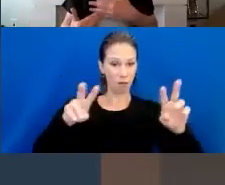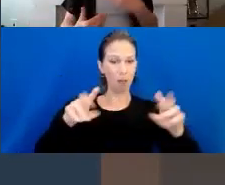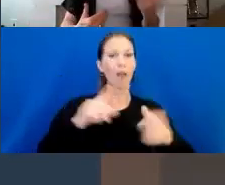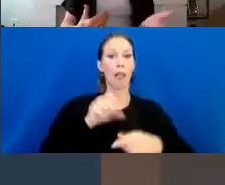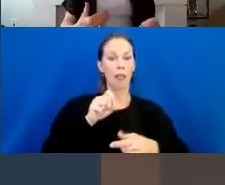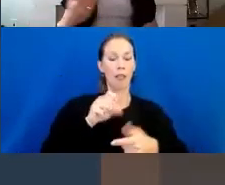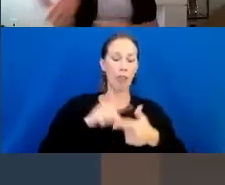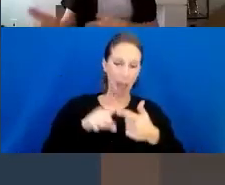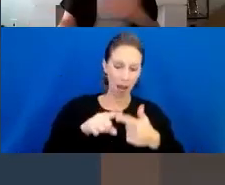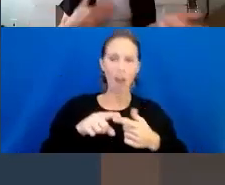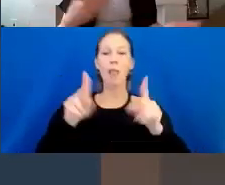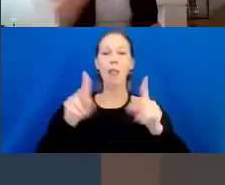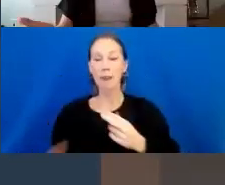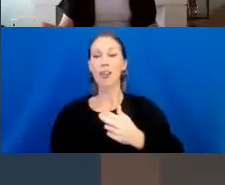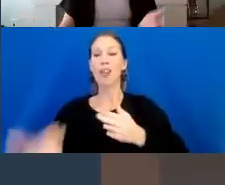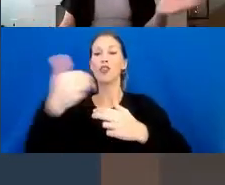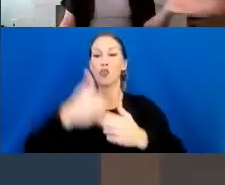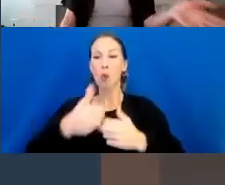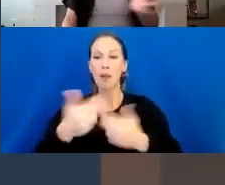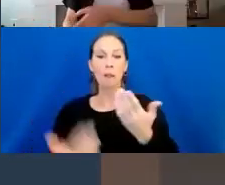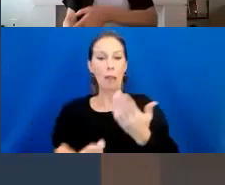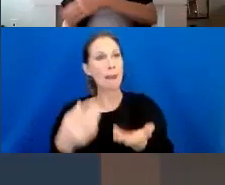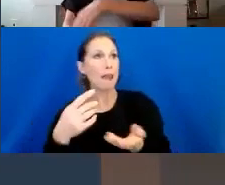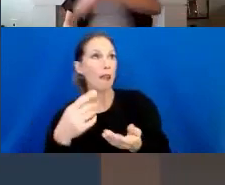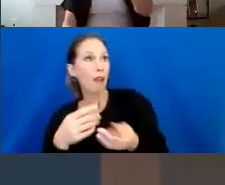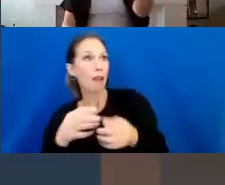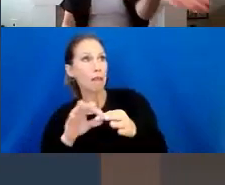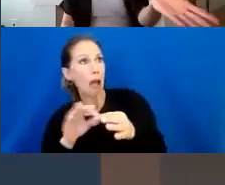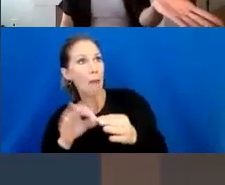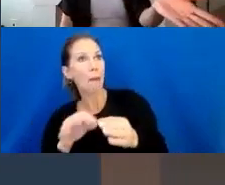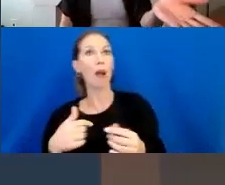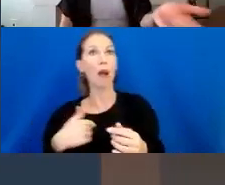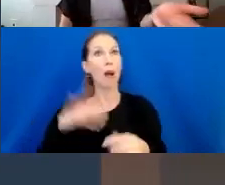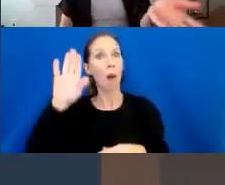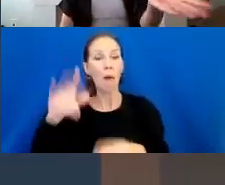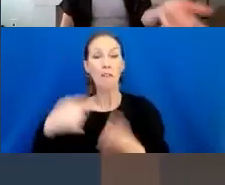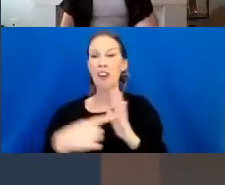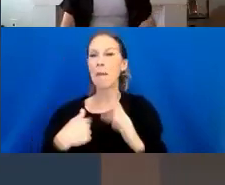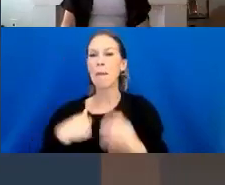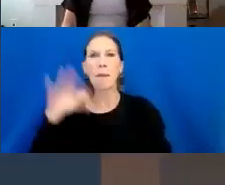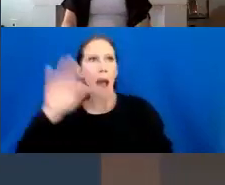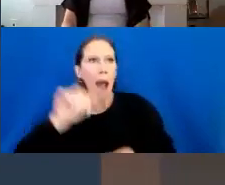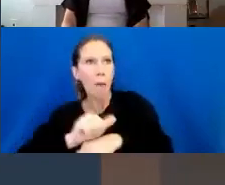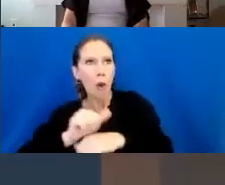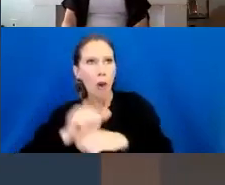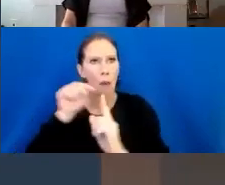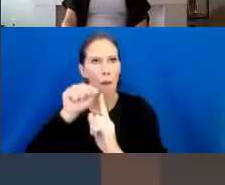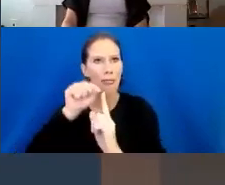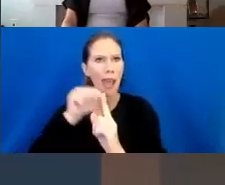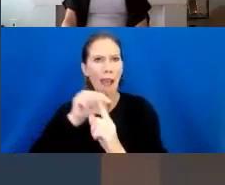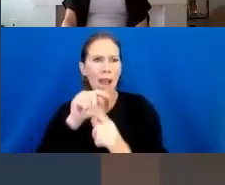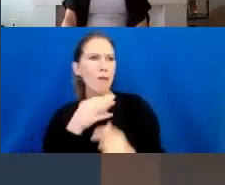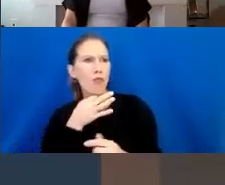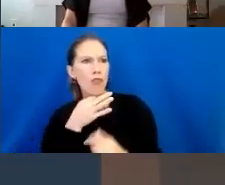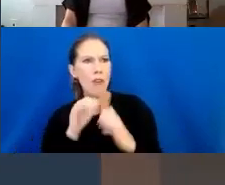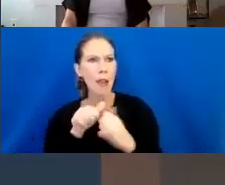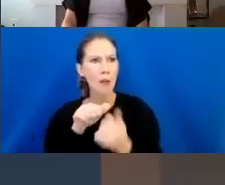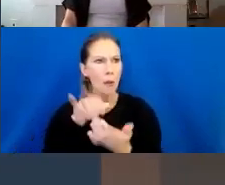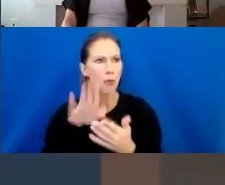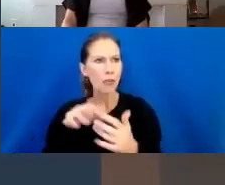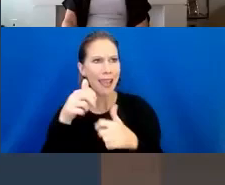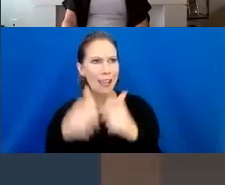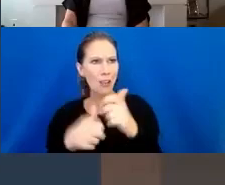then might say, well, I'm working on X, and I'm interested in particularly how you've approached that issue. Those descriptions we